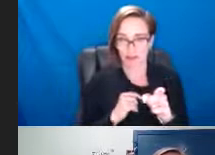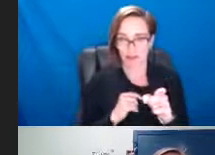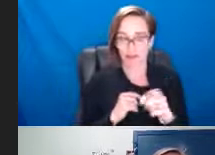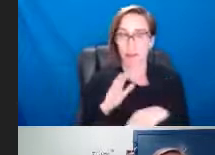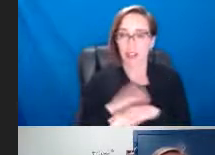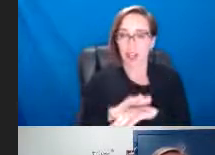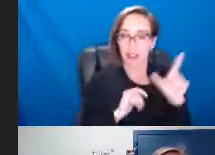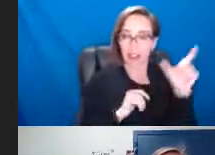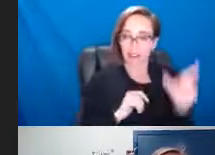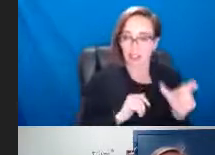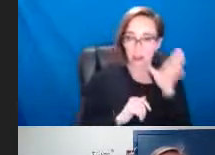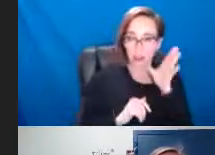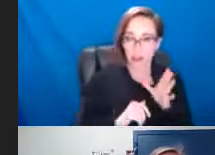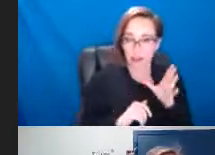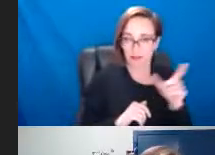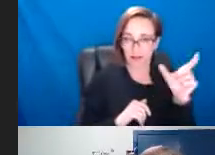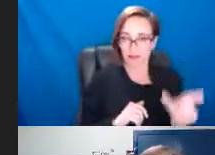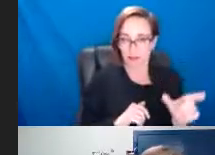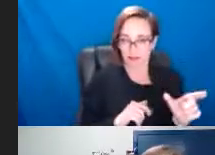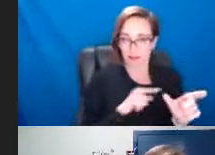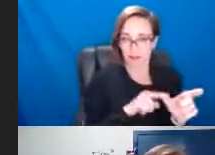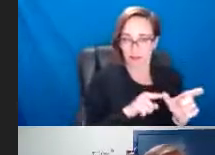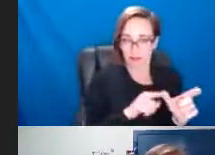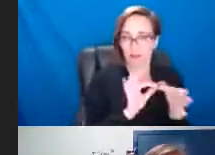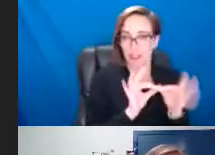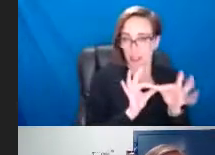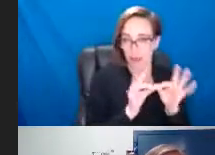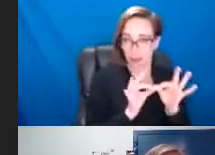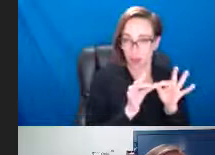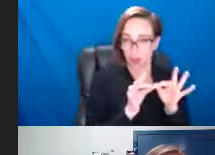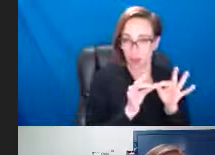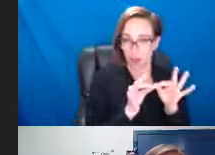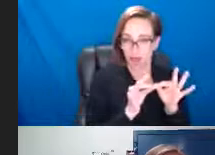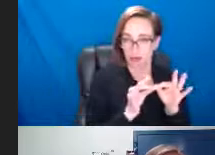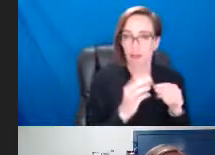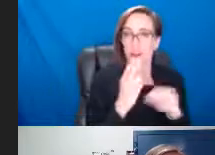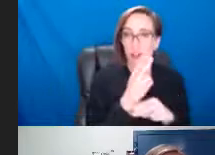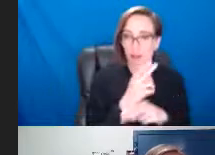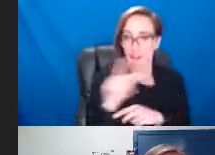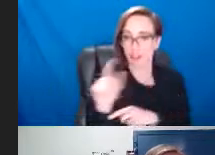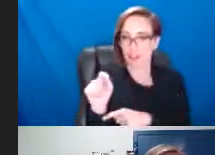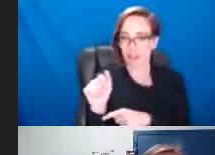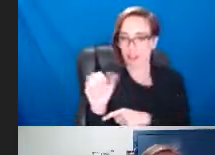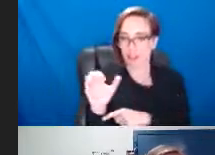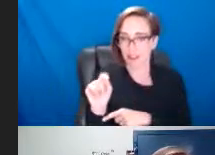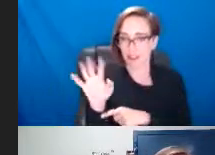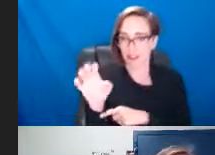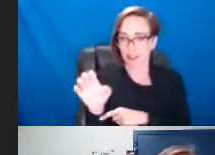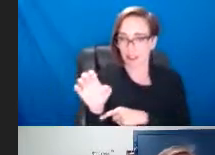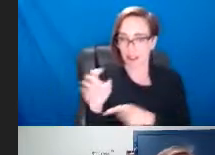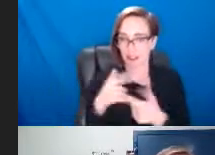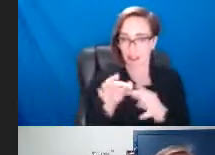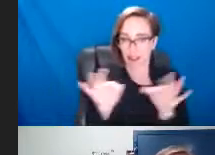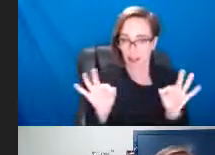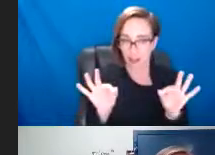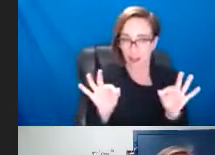the woman to her left is an interpreter, and they are using tactile interpretation. As you can see, she is